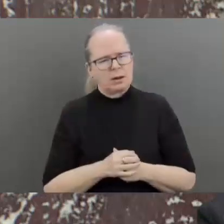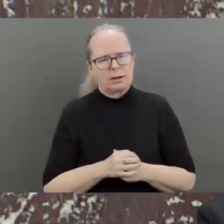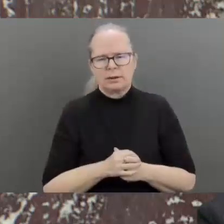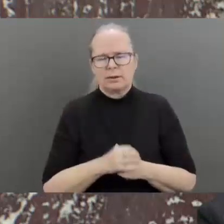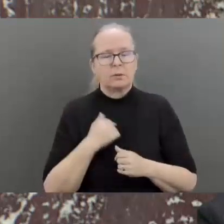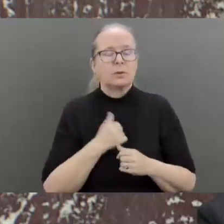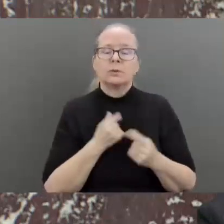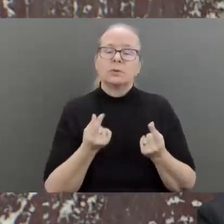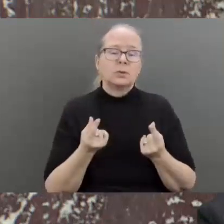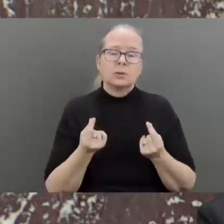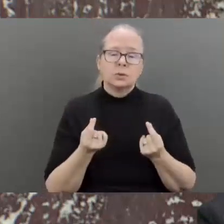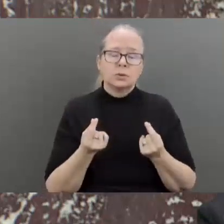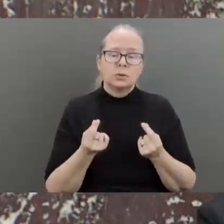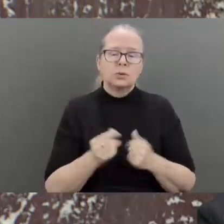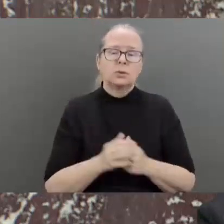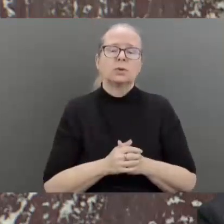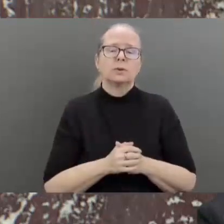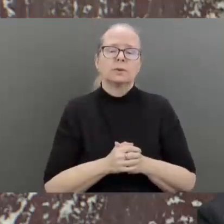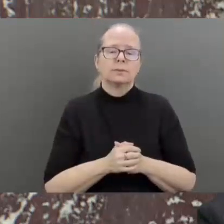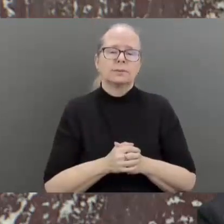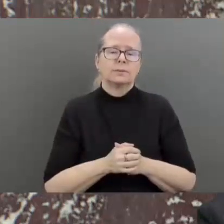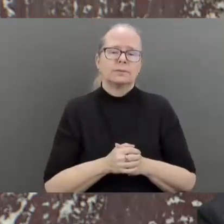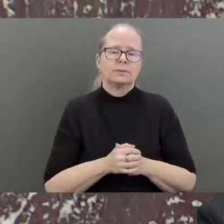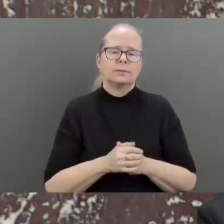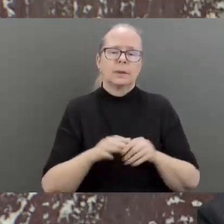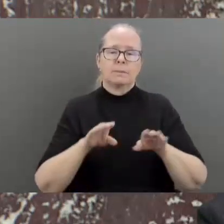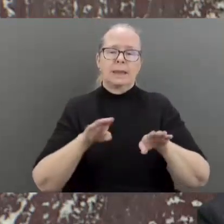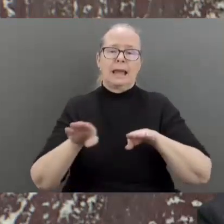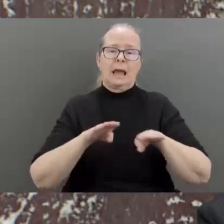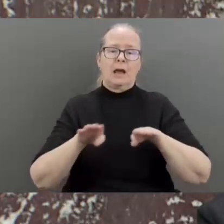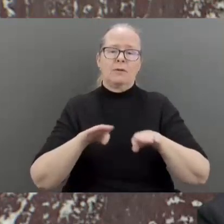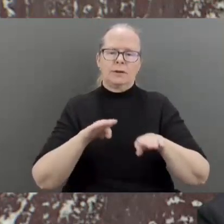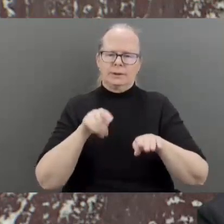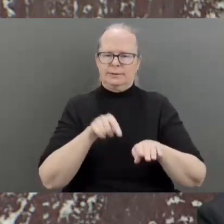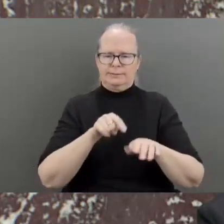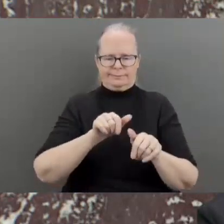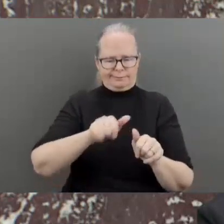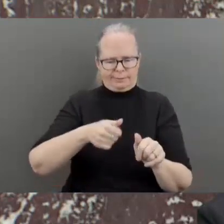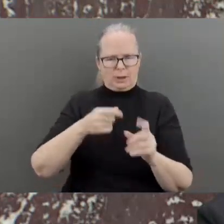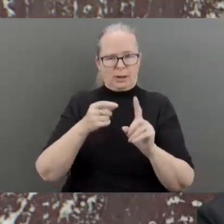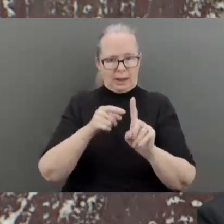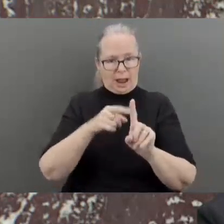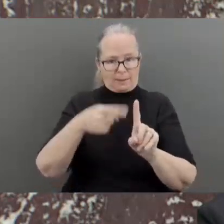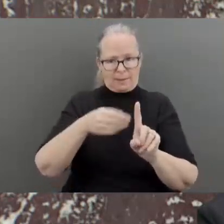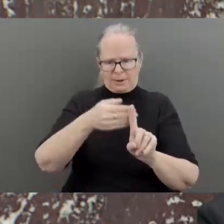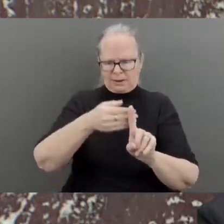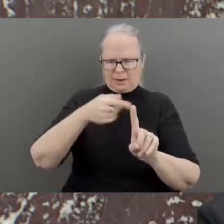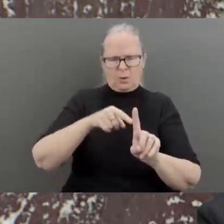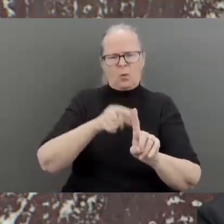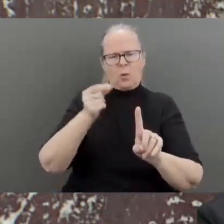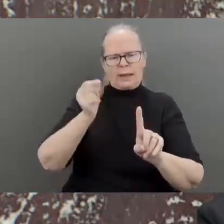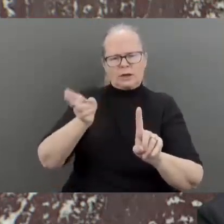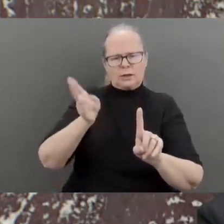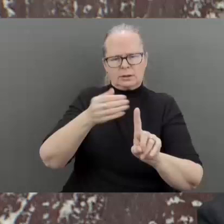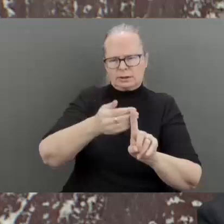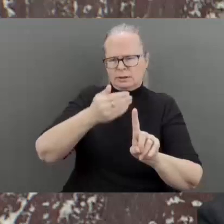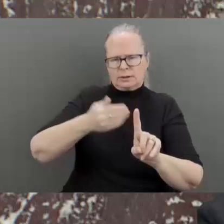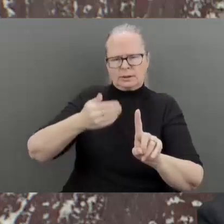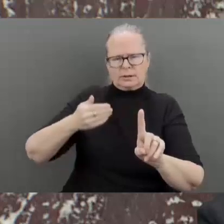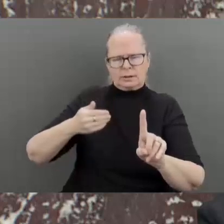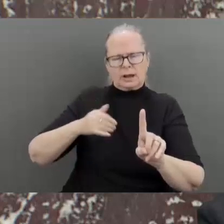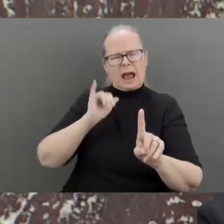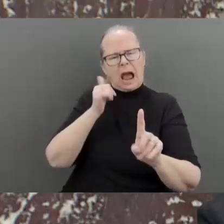changes for behavior, make sure that we adapt our plans to do that. And every day, every